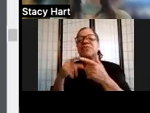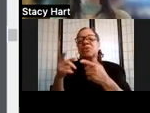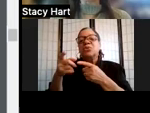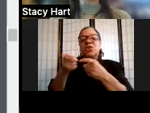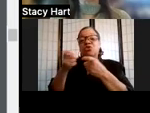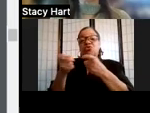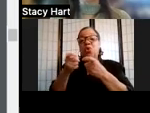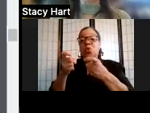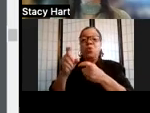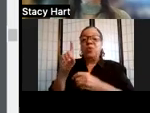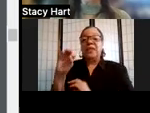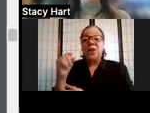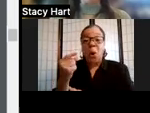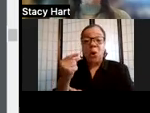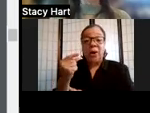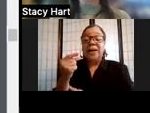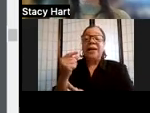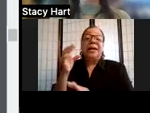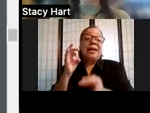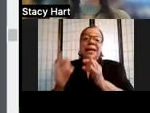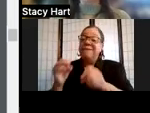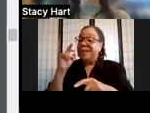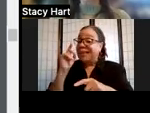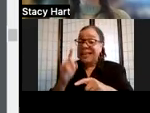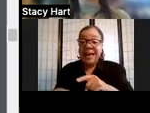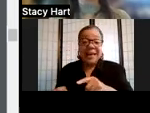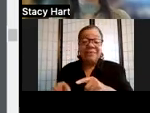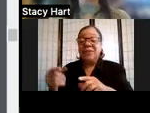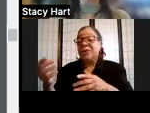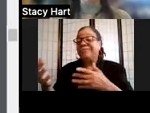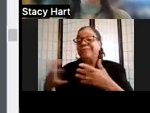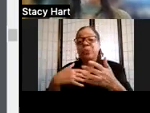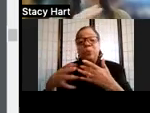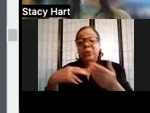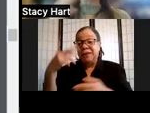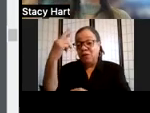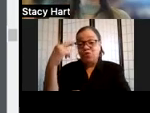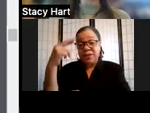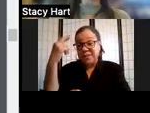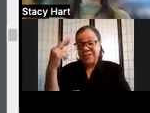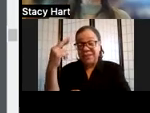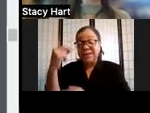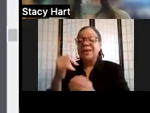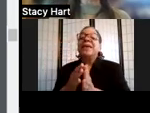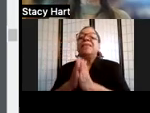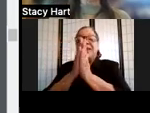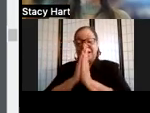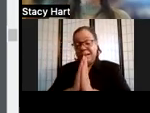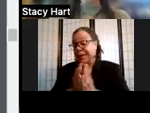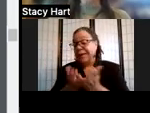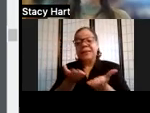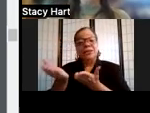under control. If the person cannot, for whatever reason, they can ask that the service animal